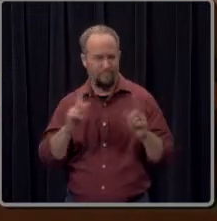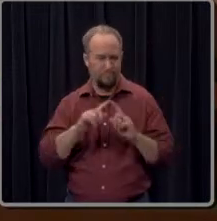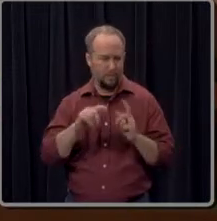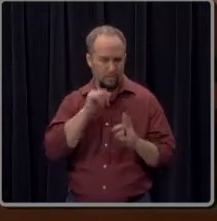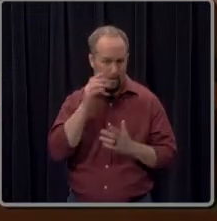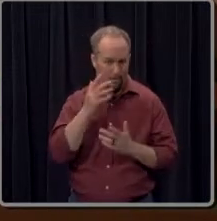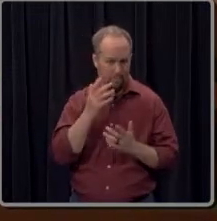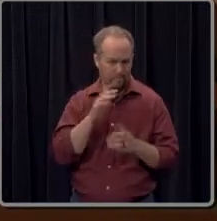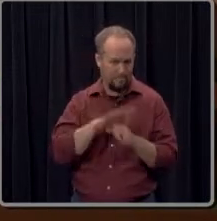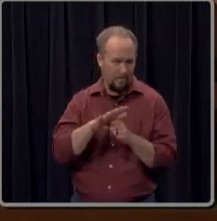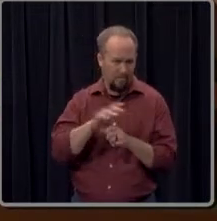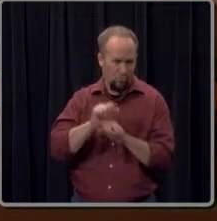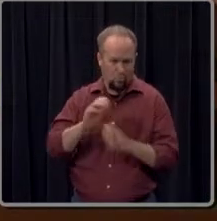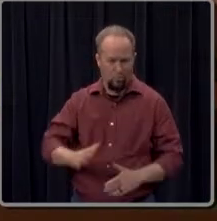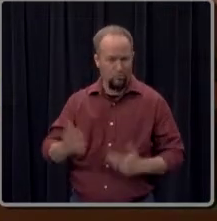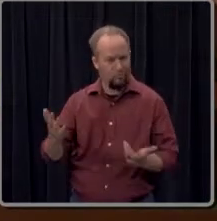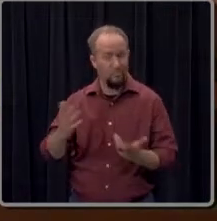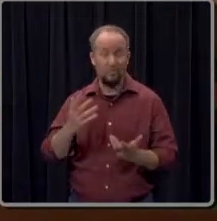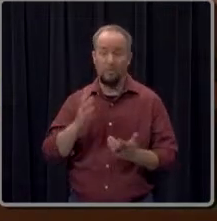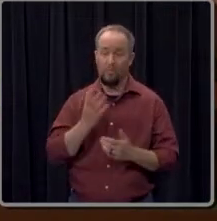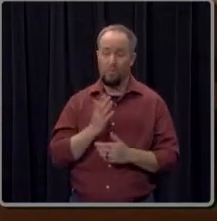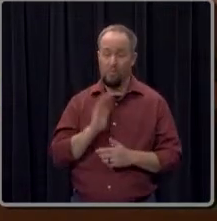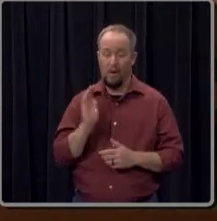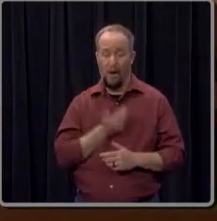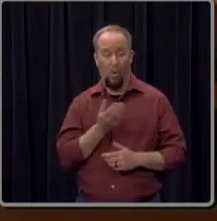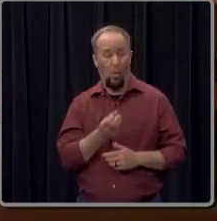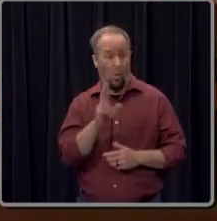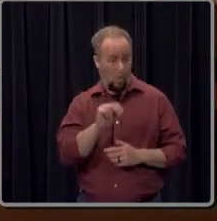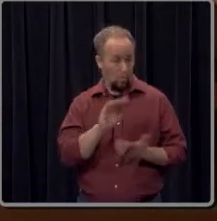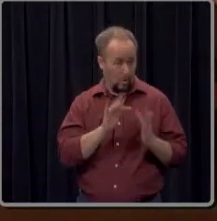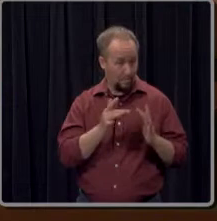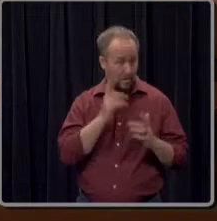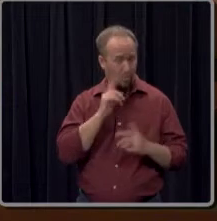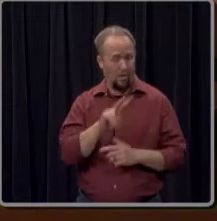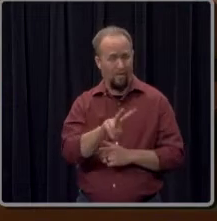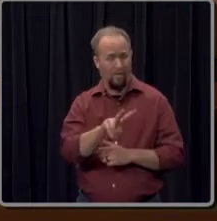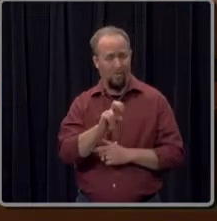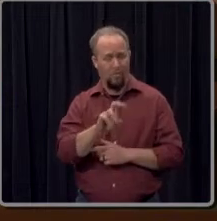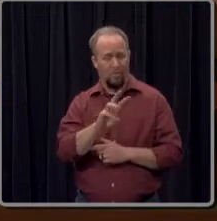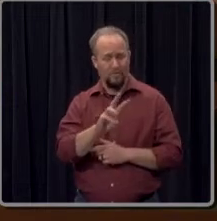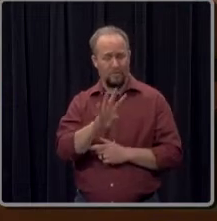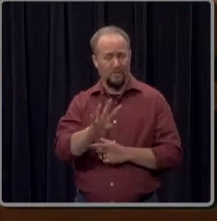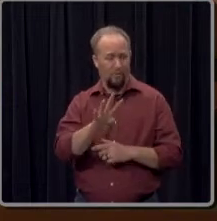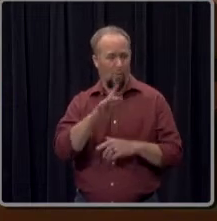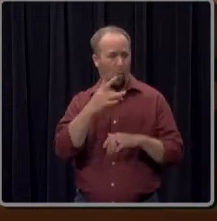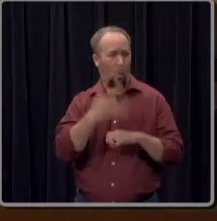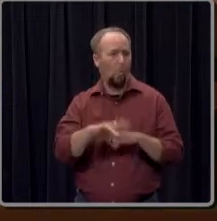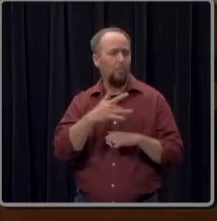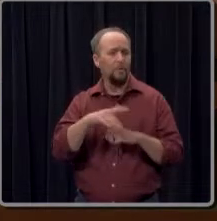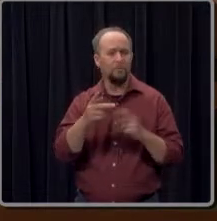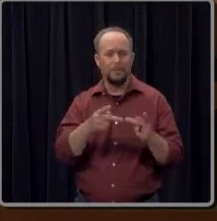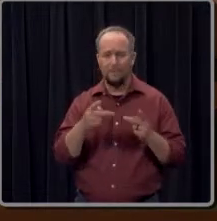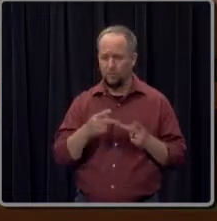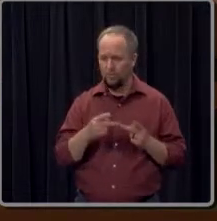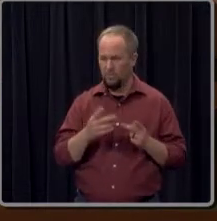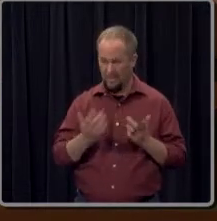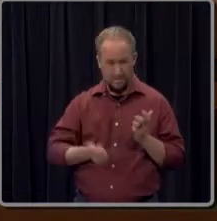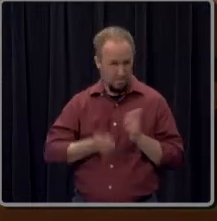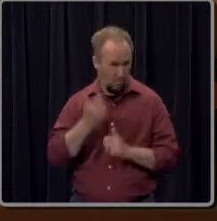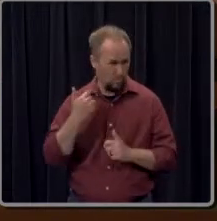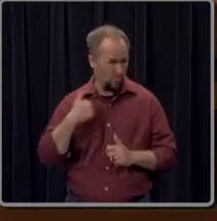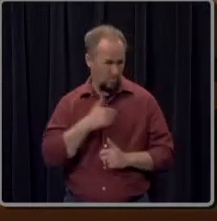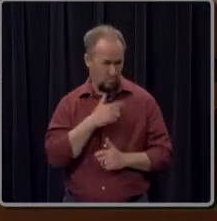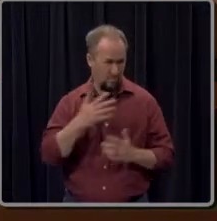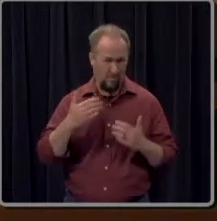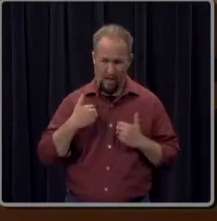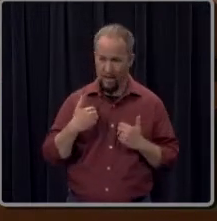our own website today. Today we have 264 positions that are open. That's the most that we've ever had at any one time as a public school